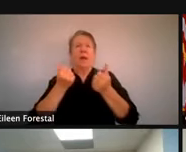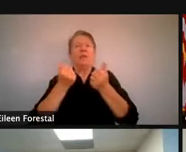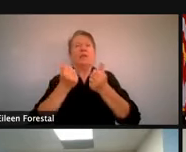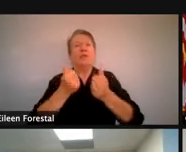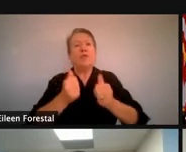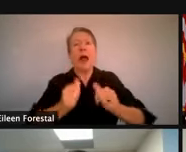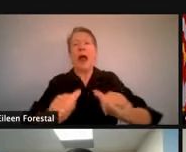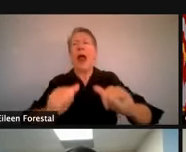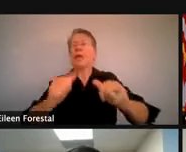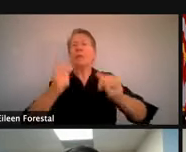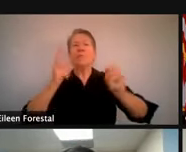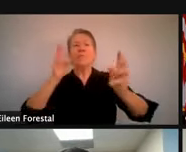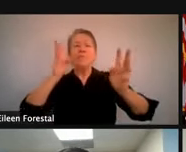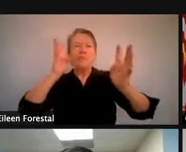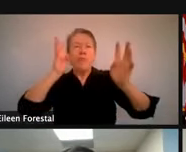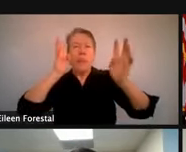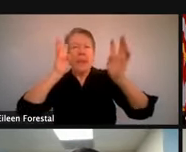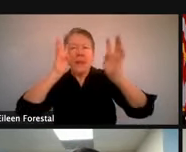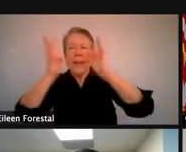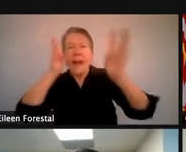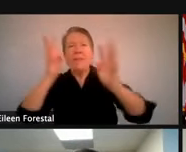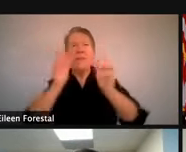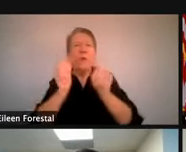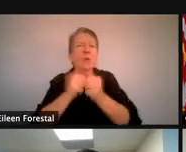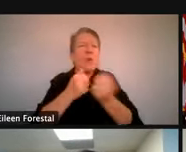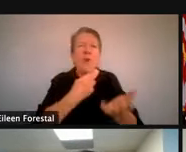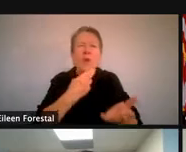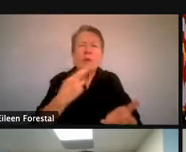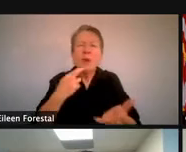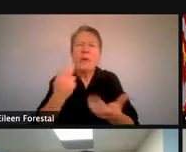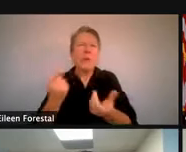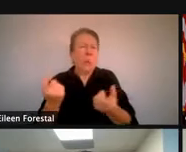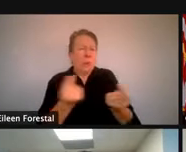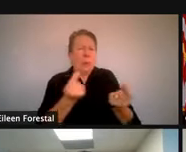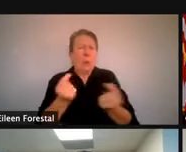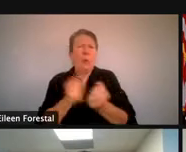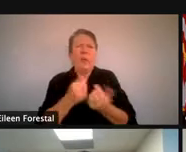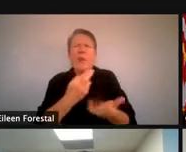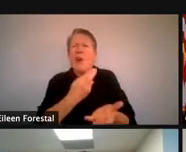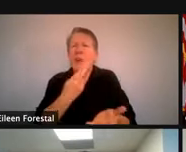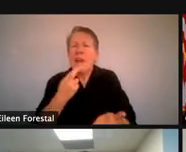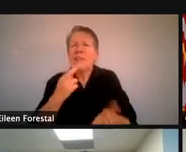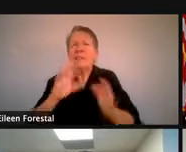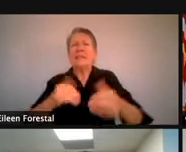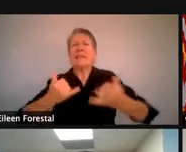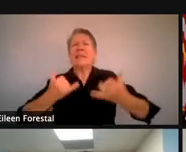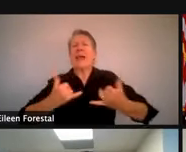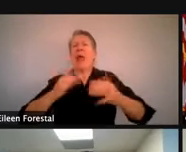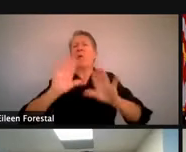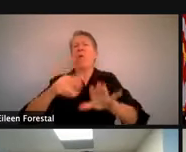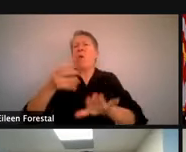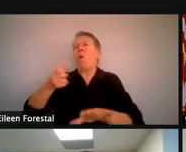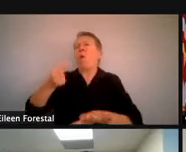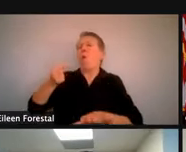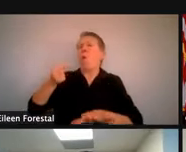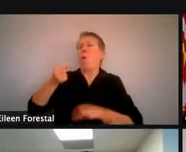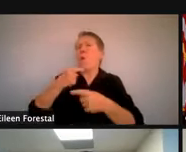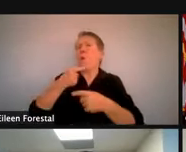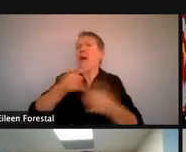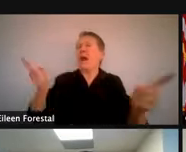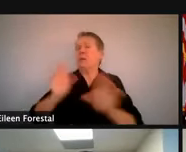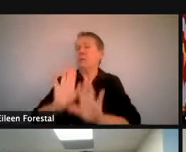humanly possible with what we can do with our restaurants. We are in a holding pattern. I think it would be irresponsible to be otherwise right now.